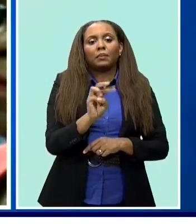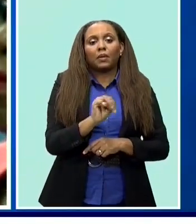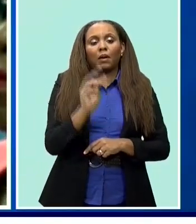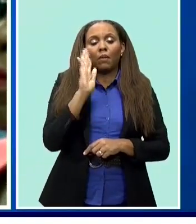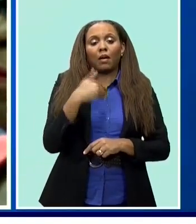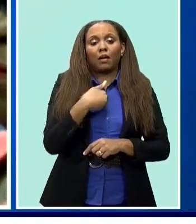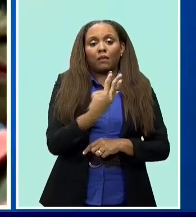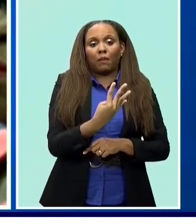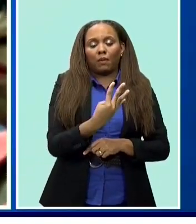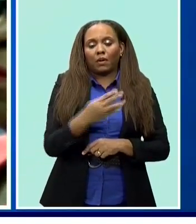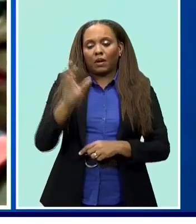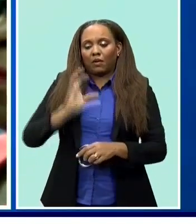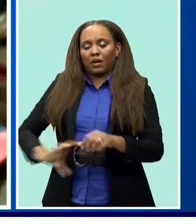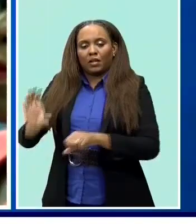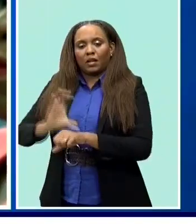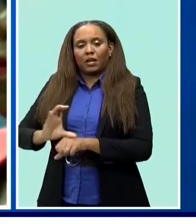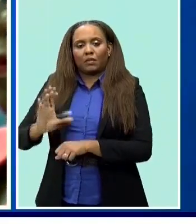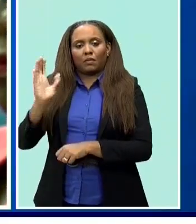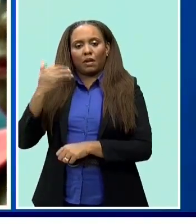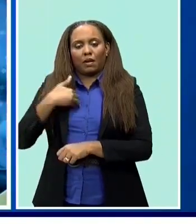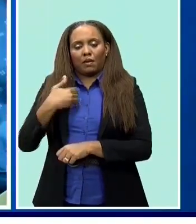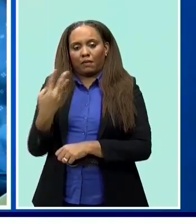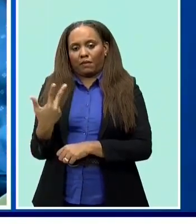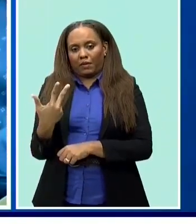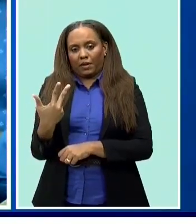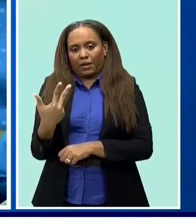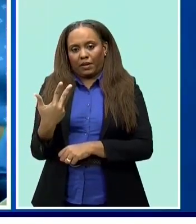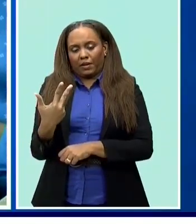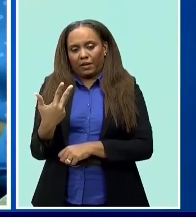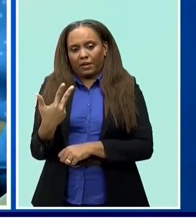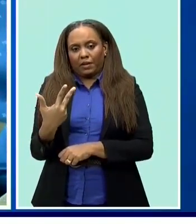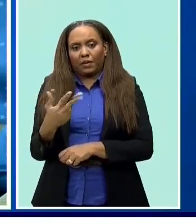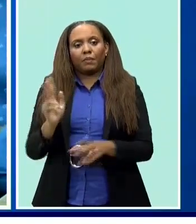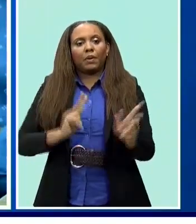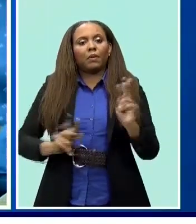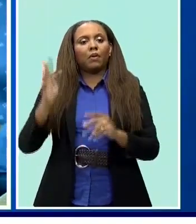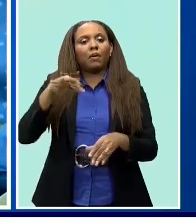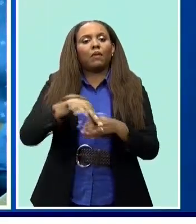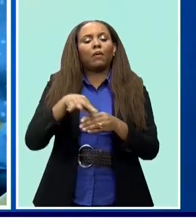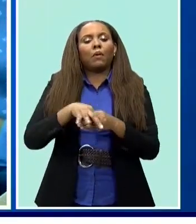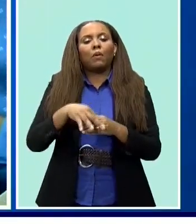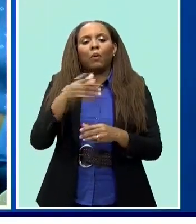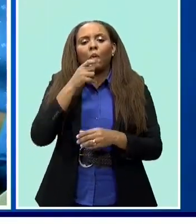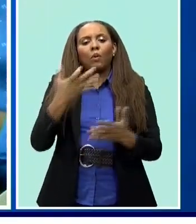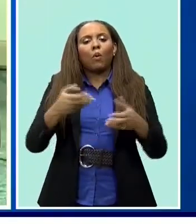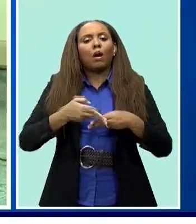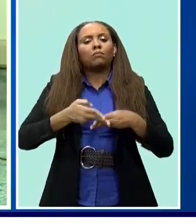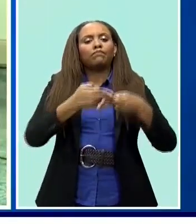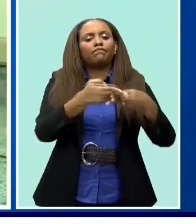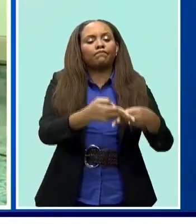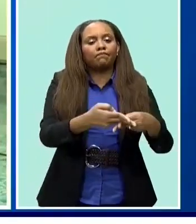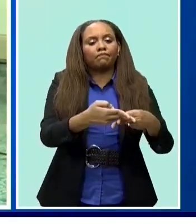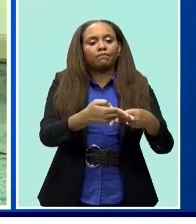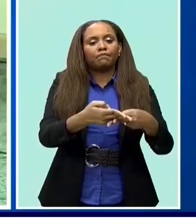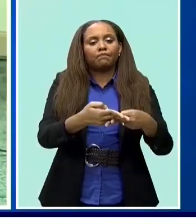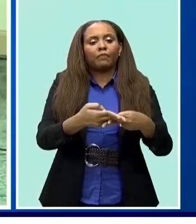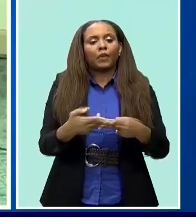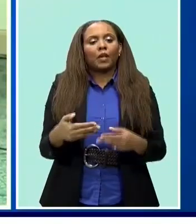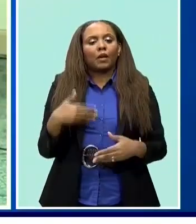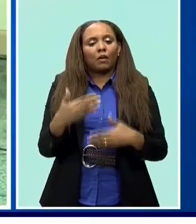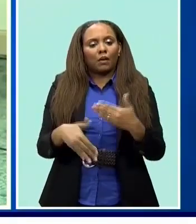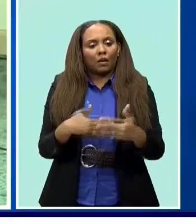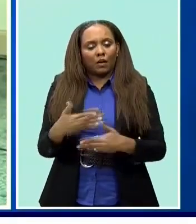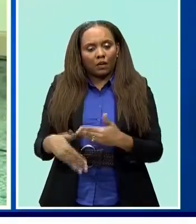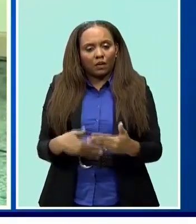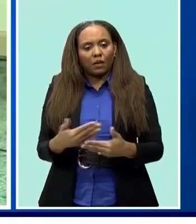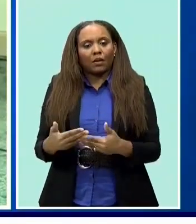4, and the parish of Christchurch 3. Now, citizens would nominate and vote for the individual they want to represent them. This process will